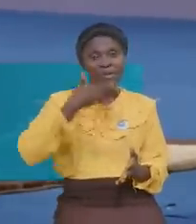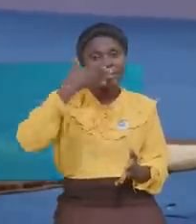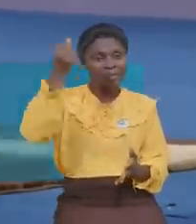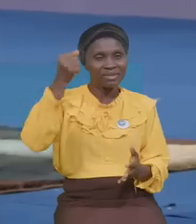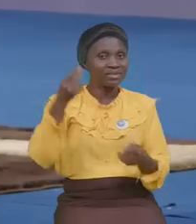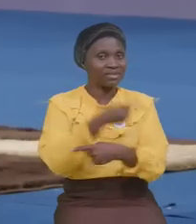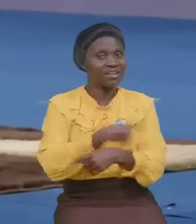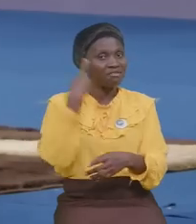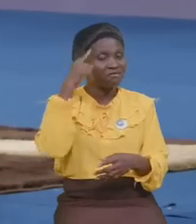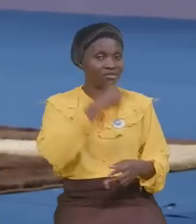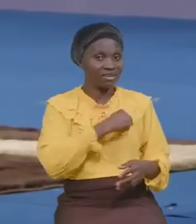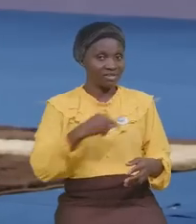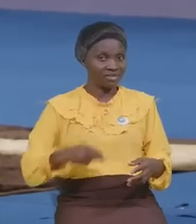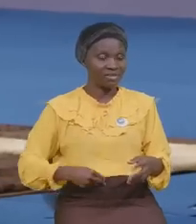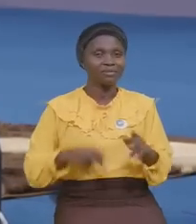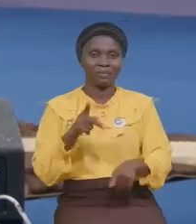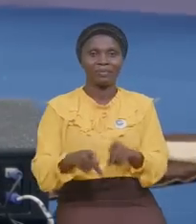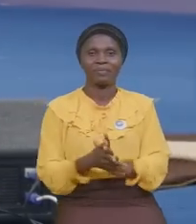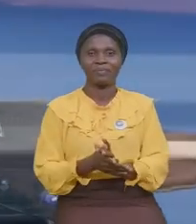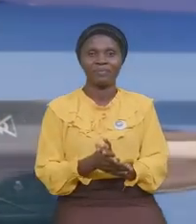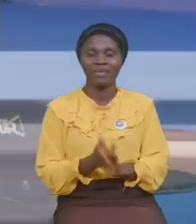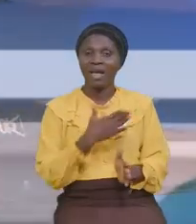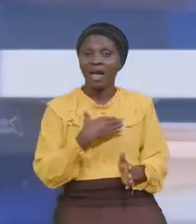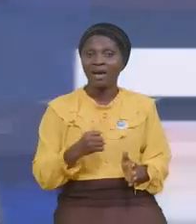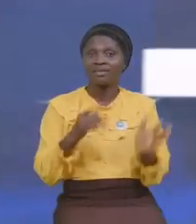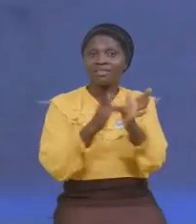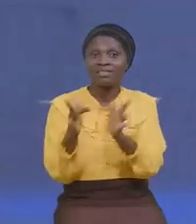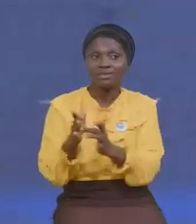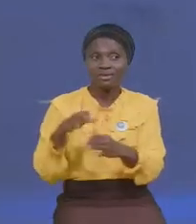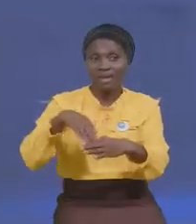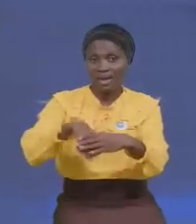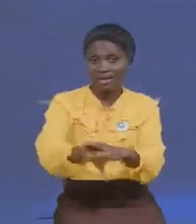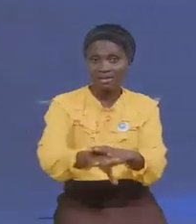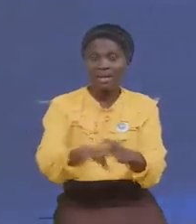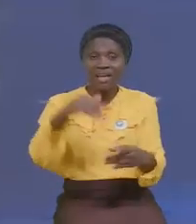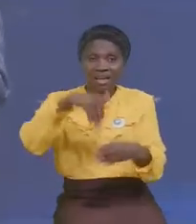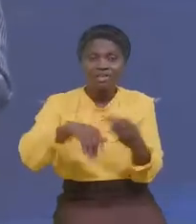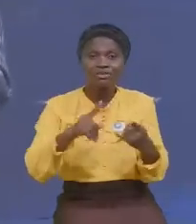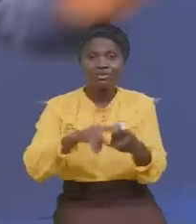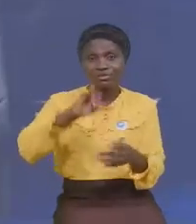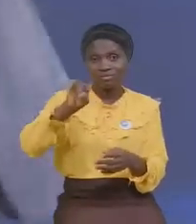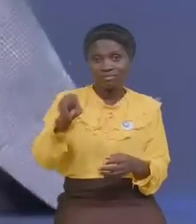Nazareth. And Jesus entered into Jericho